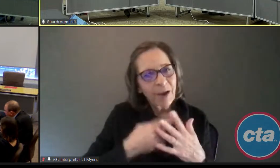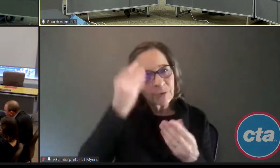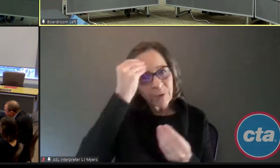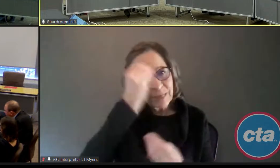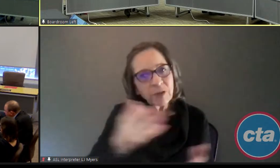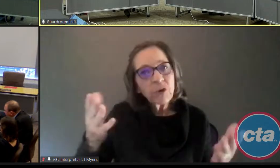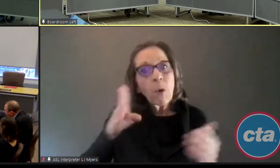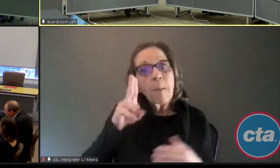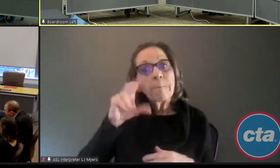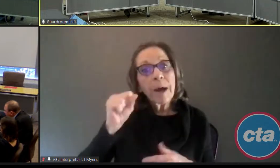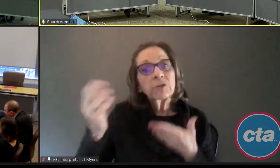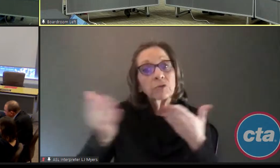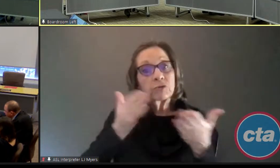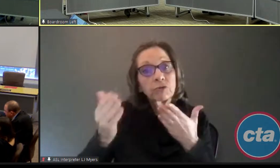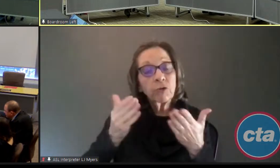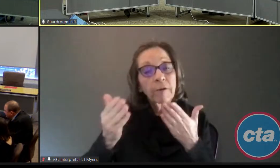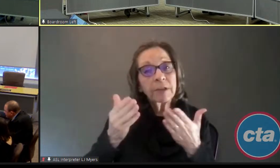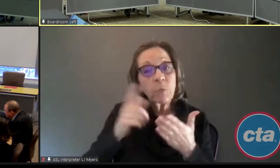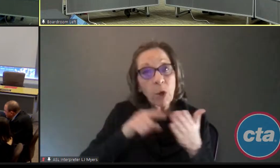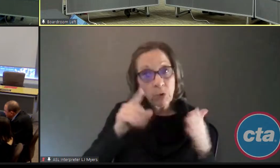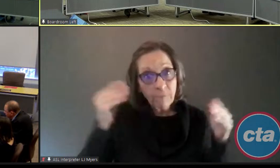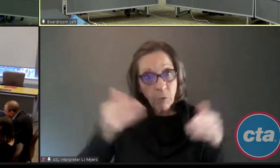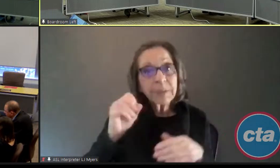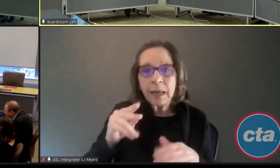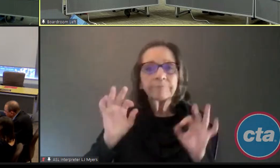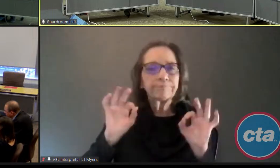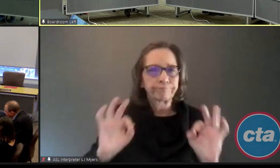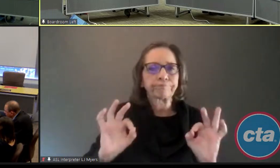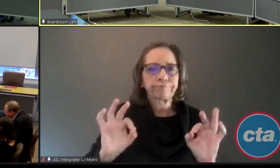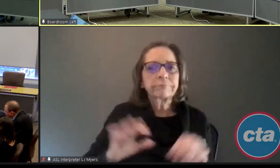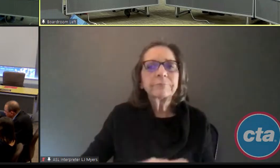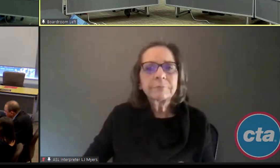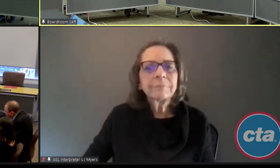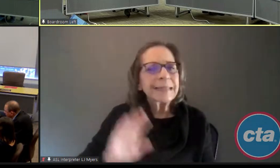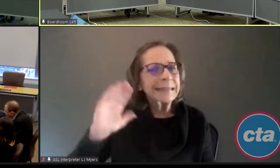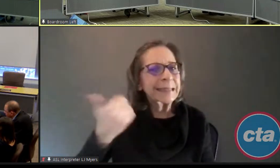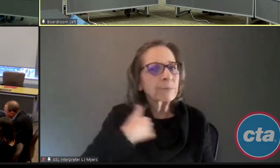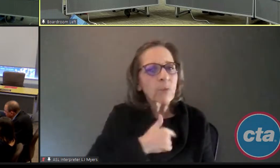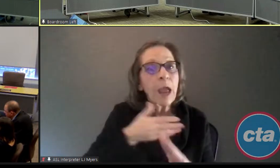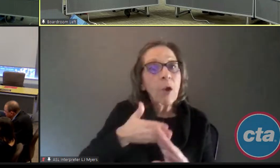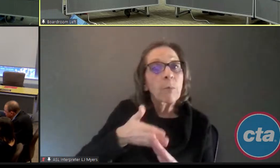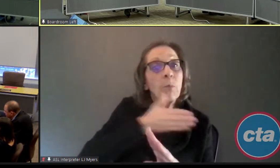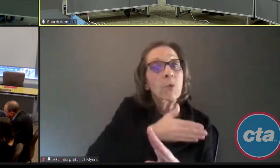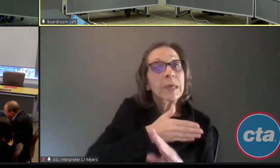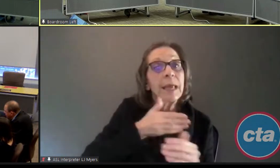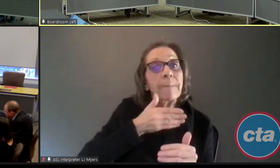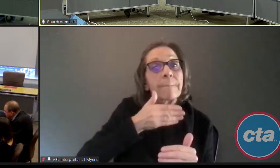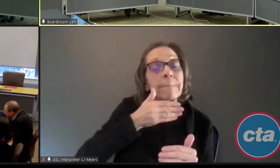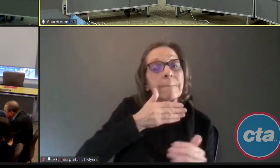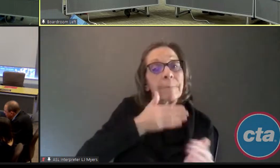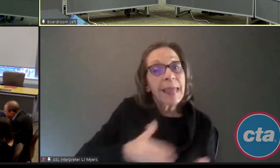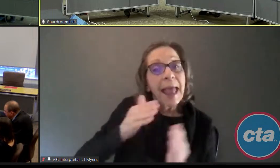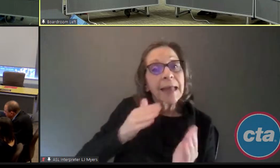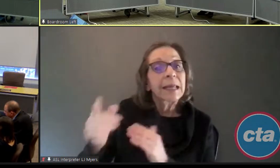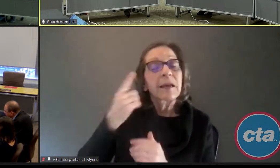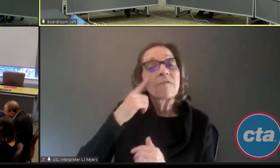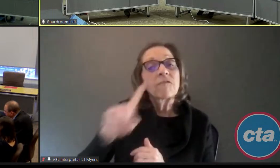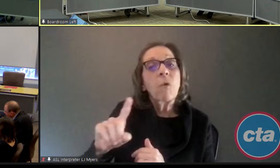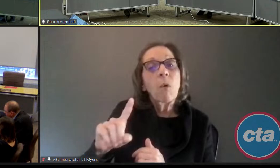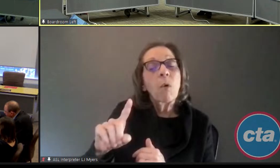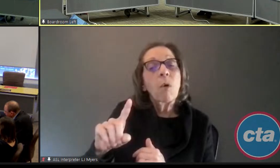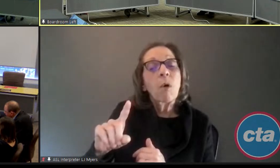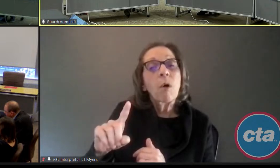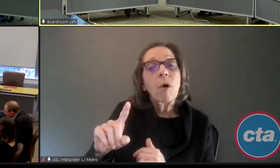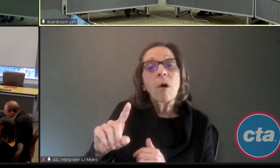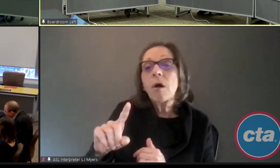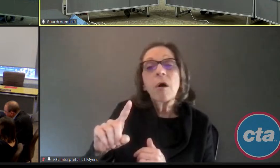bus service needs to be focused on. I love that it sounds like we're doing pre-planning for the part consequences,